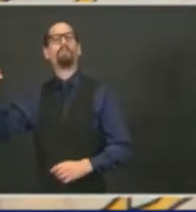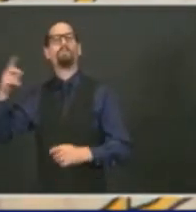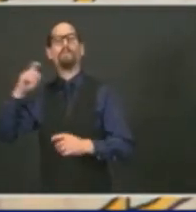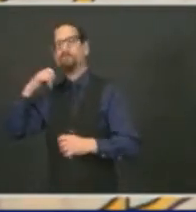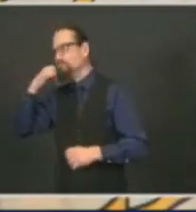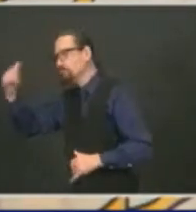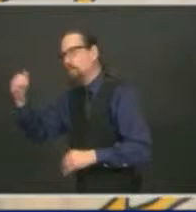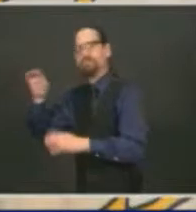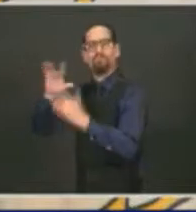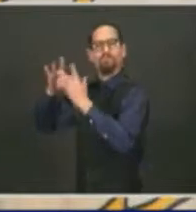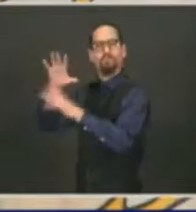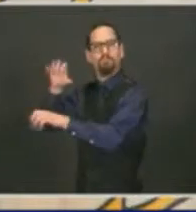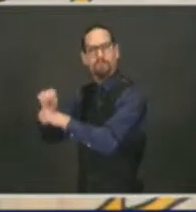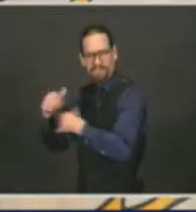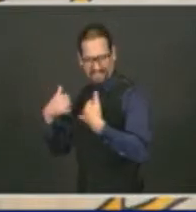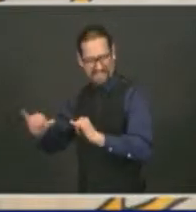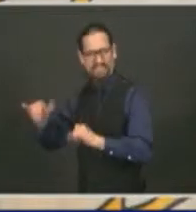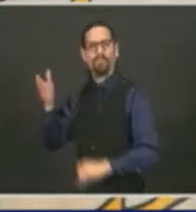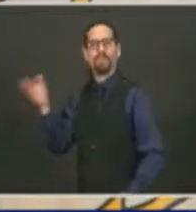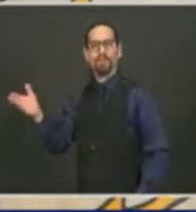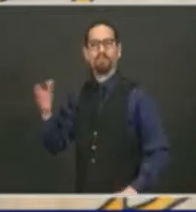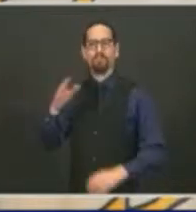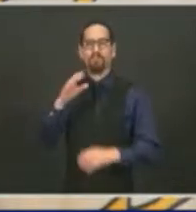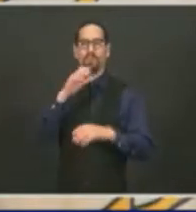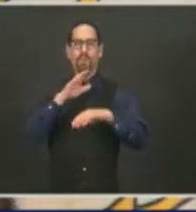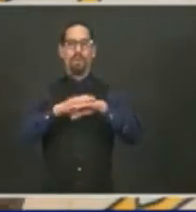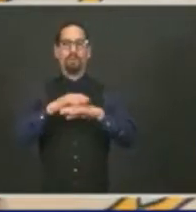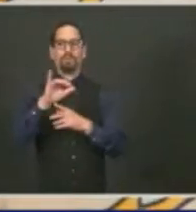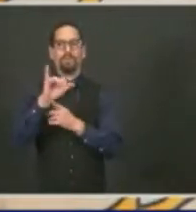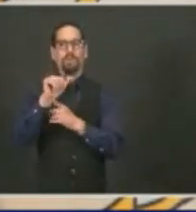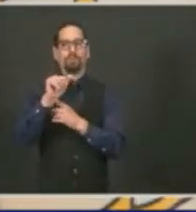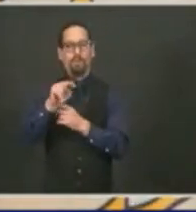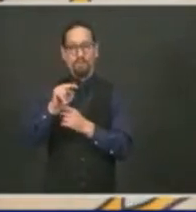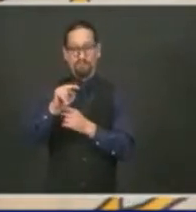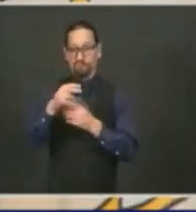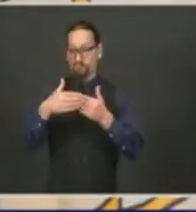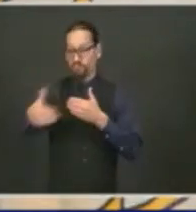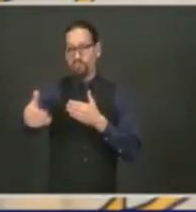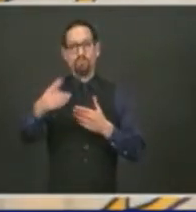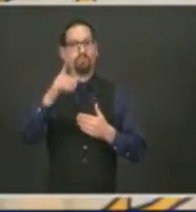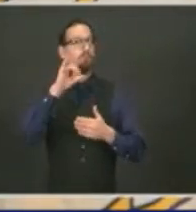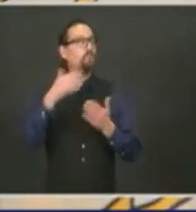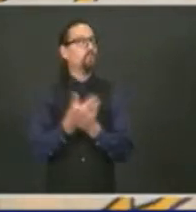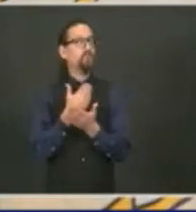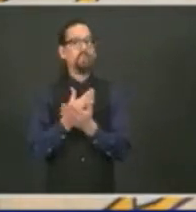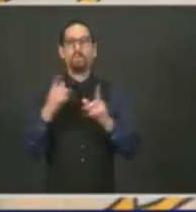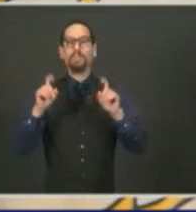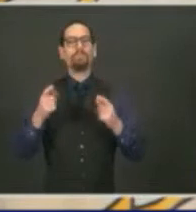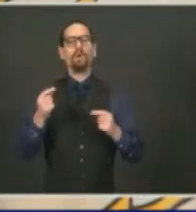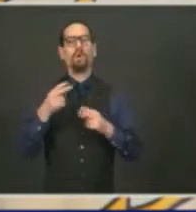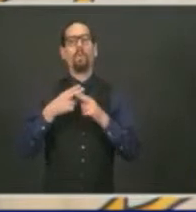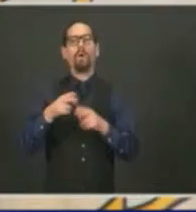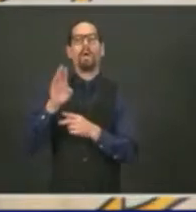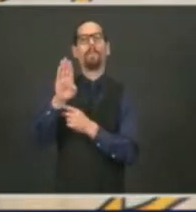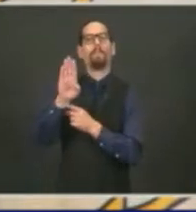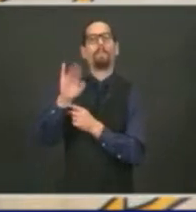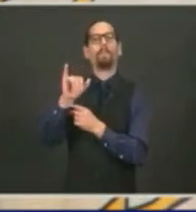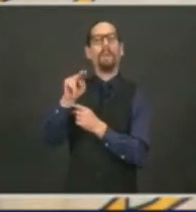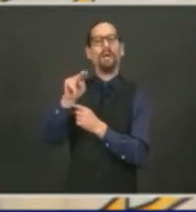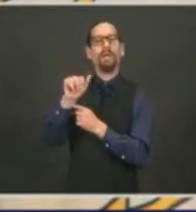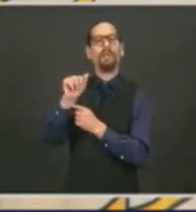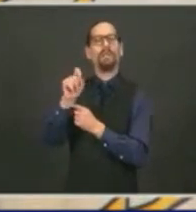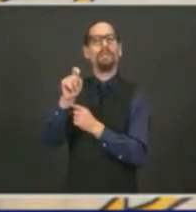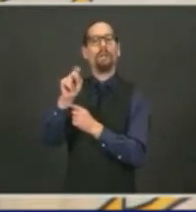no equipment. It gives you a result in 15 minutes throughout our schools. We've started